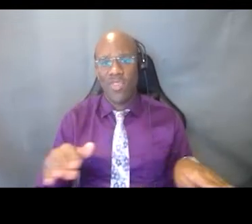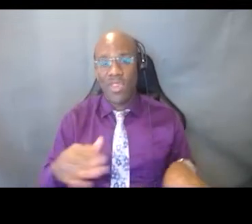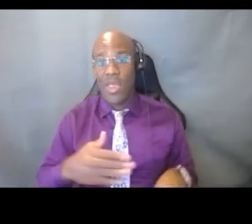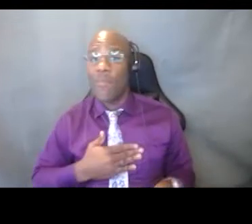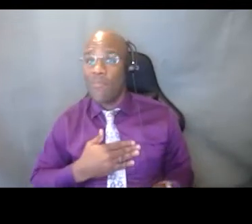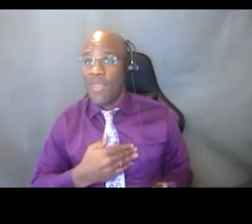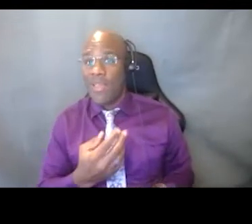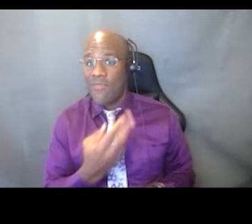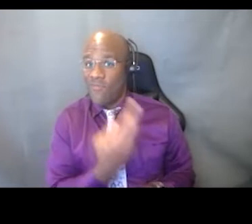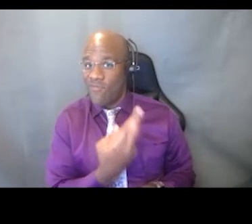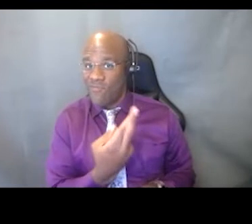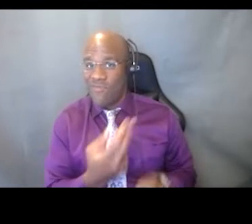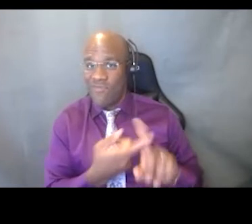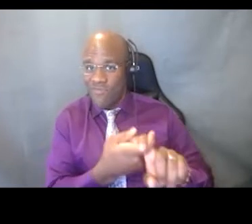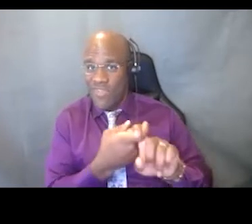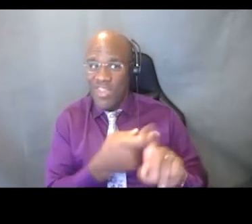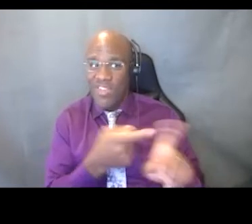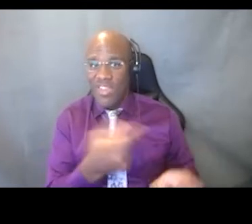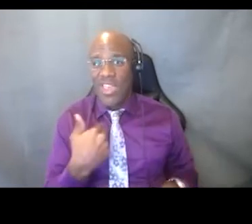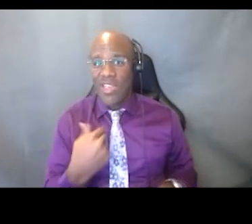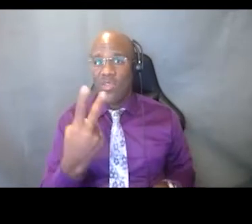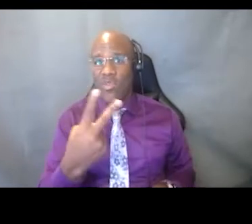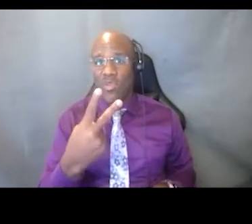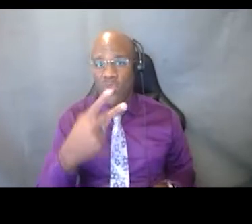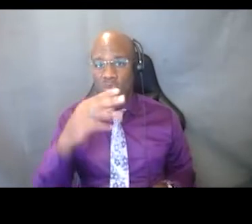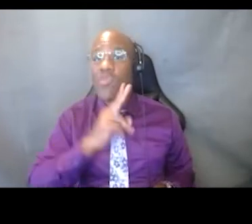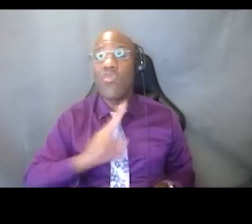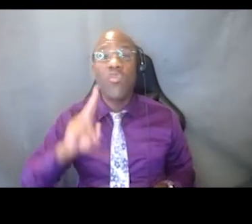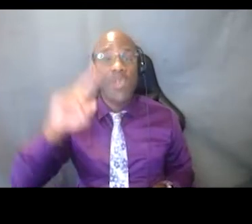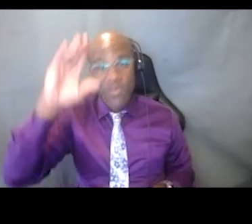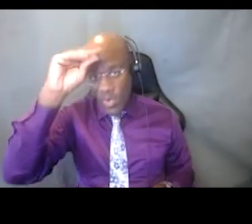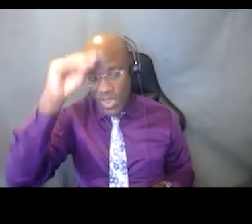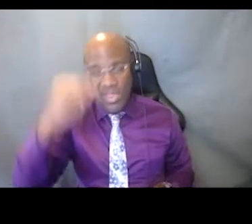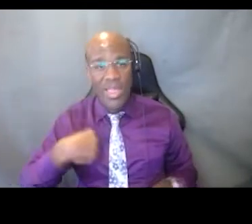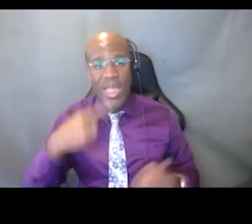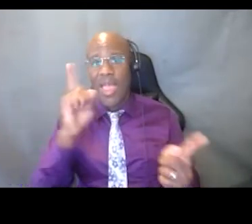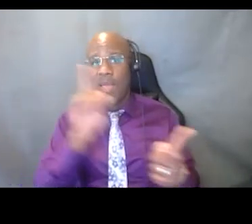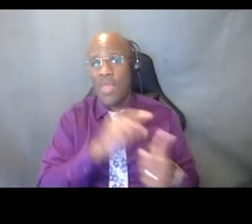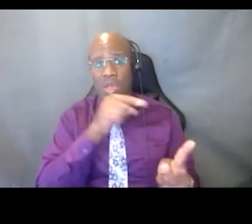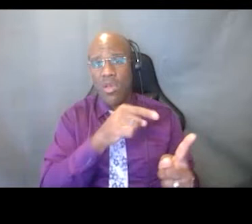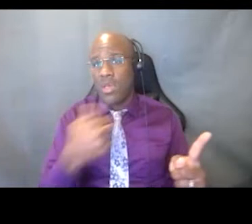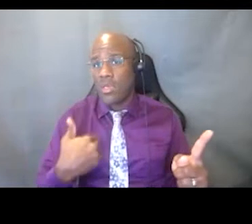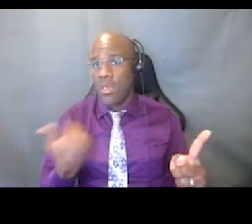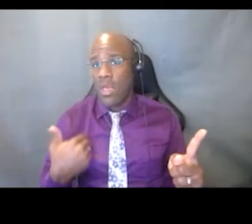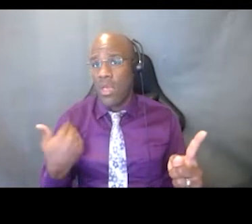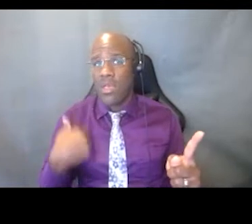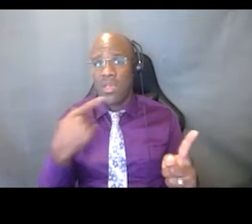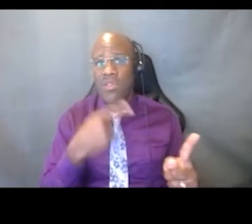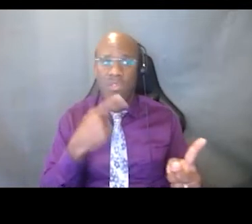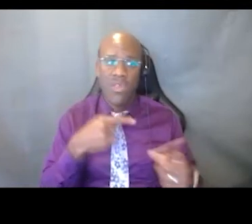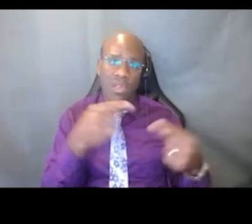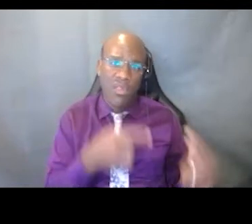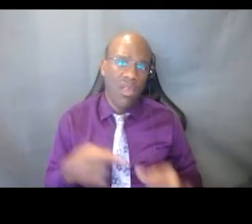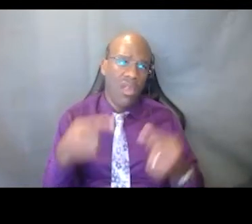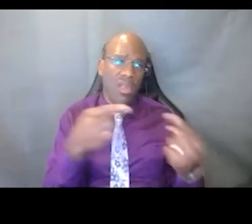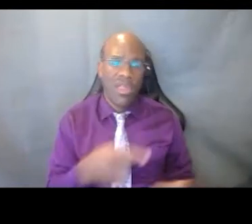young stage in her children's life, and that, it was always, she felt that she was the struggles going on, that she said, but I